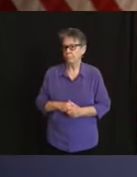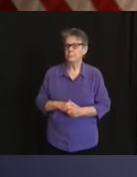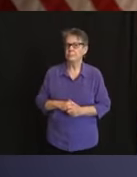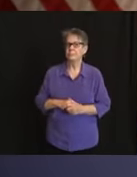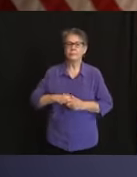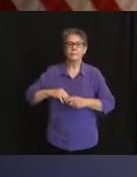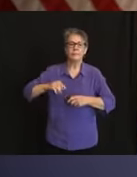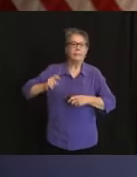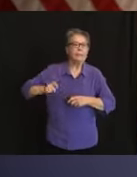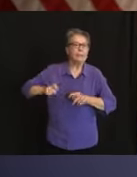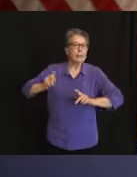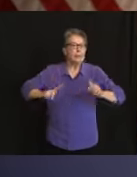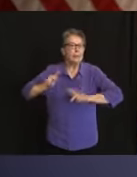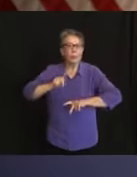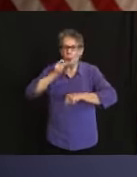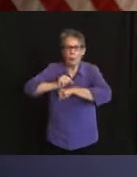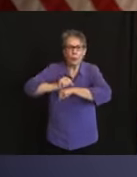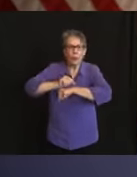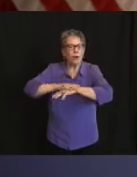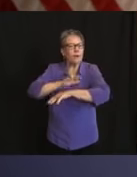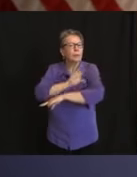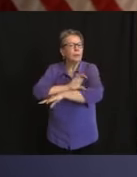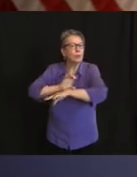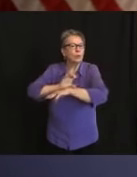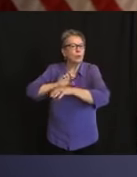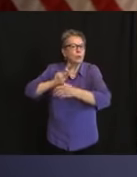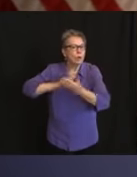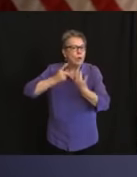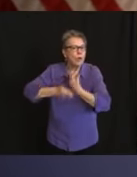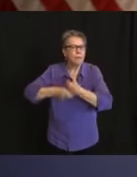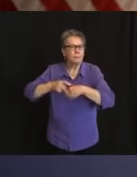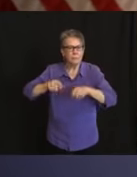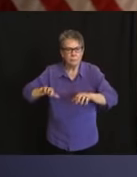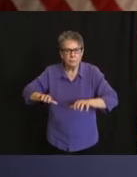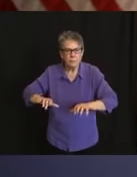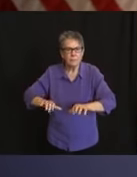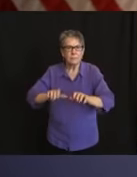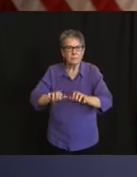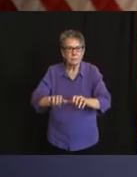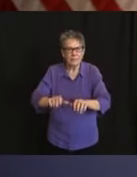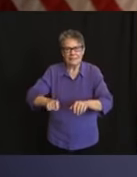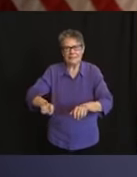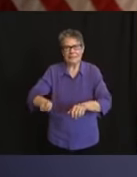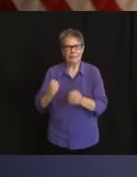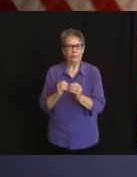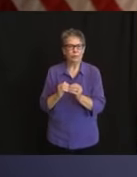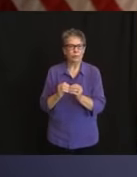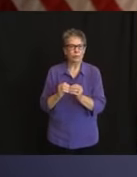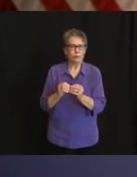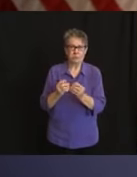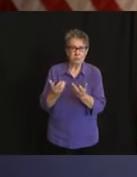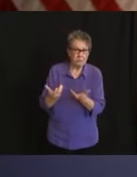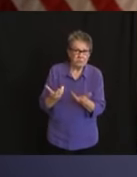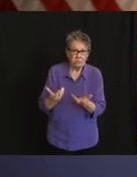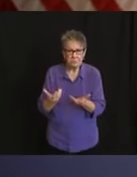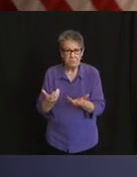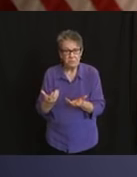related to whether or not I'm right about the 60 versus 80, and I think I'm approximately right. I may be off by the day or two. And we heard explicitly